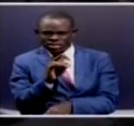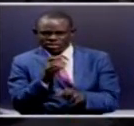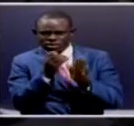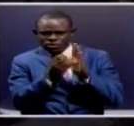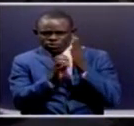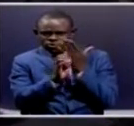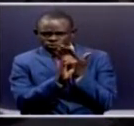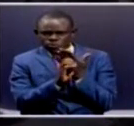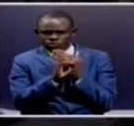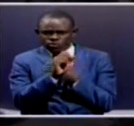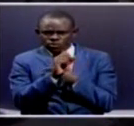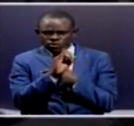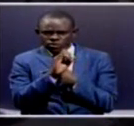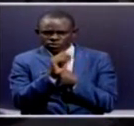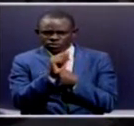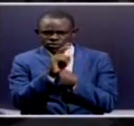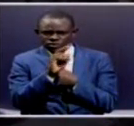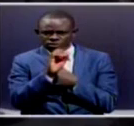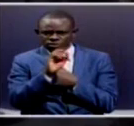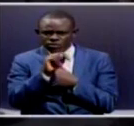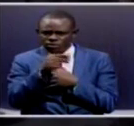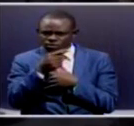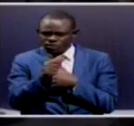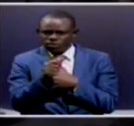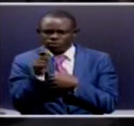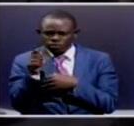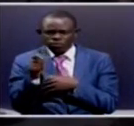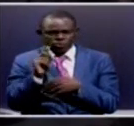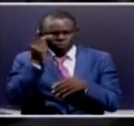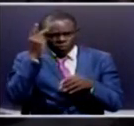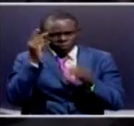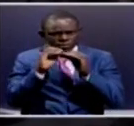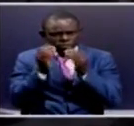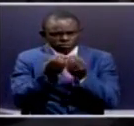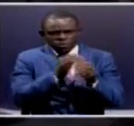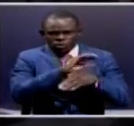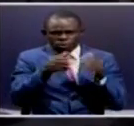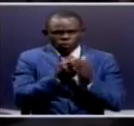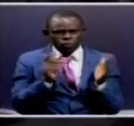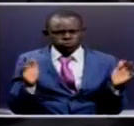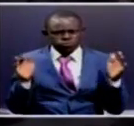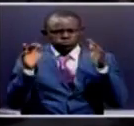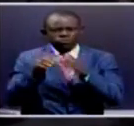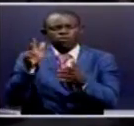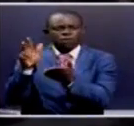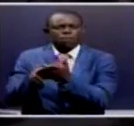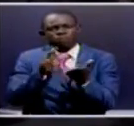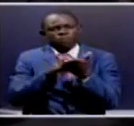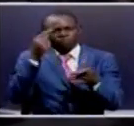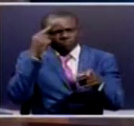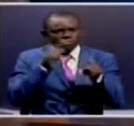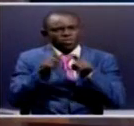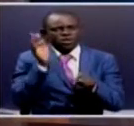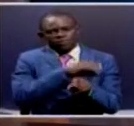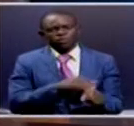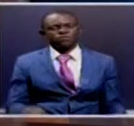repeat, signed to that agenda. Did the representatives of